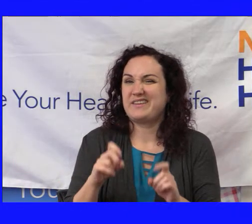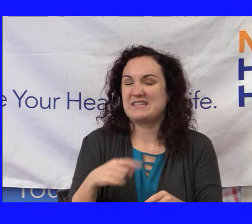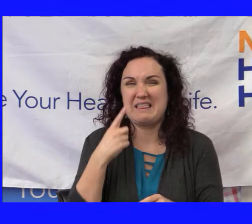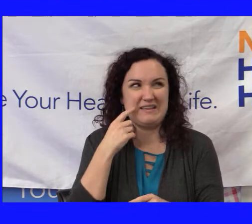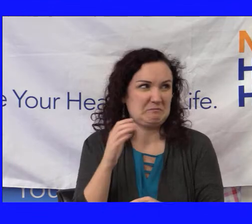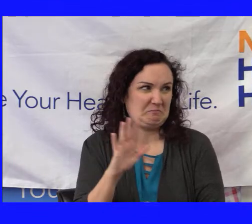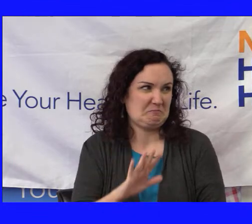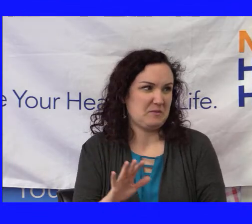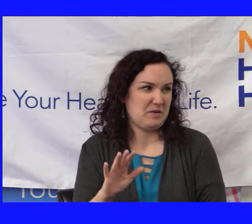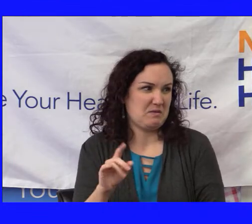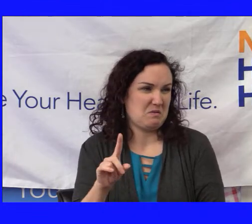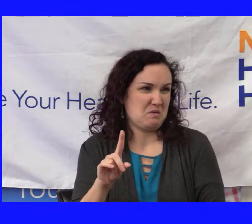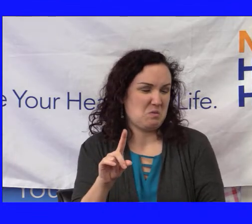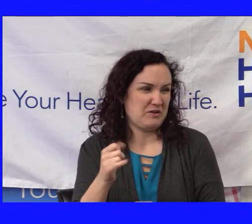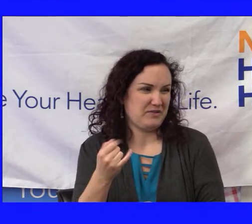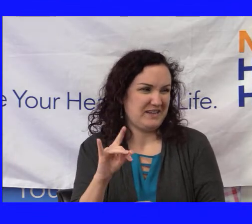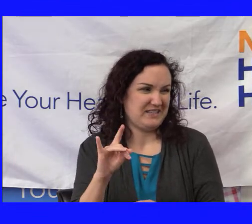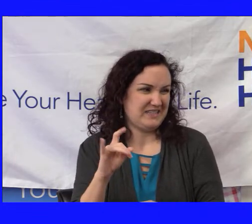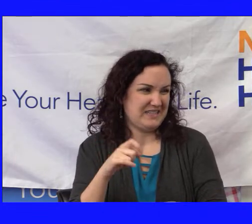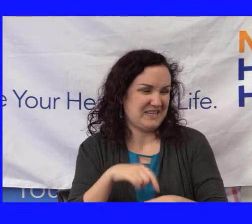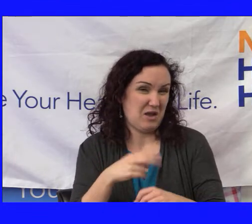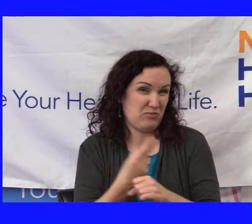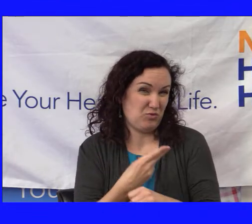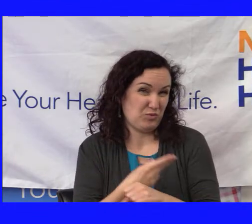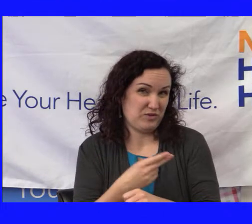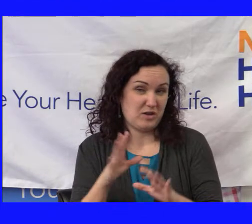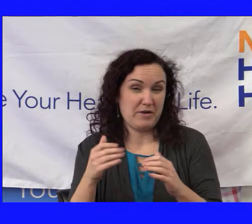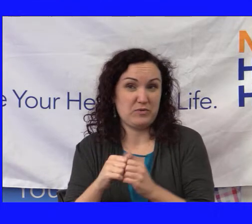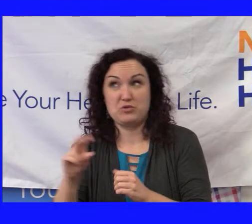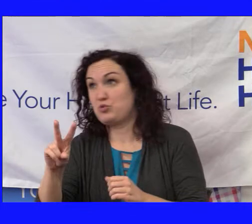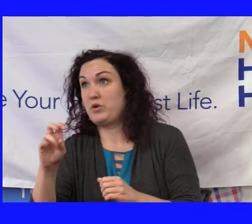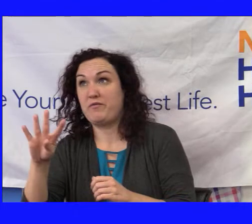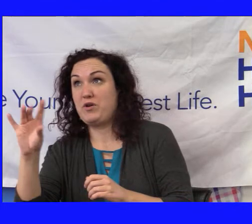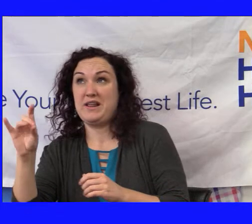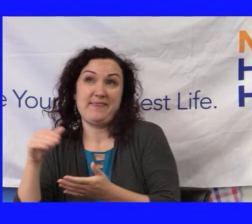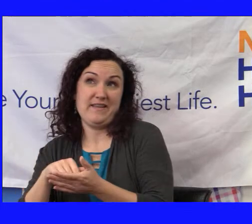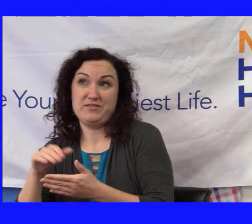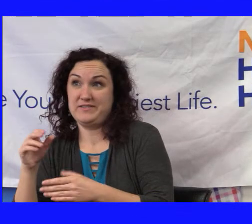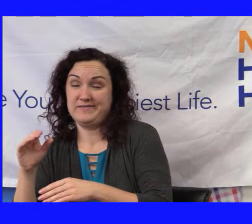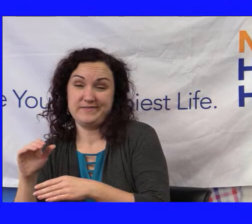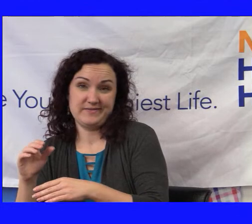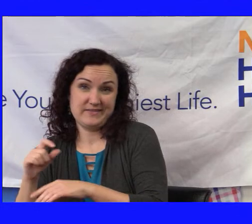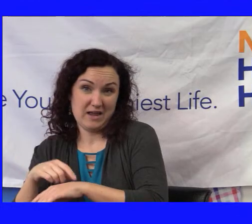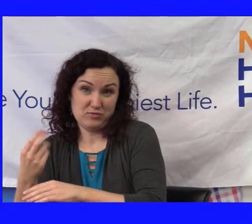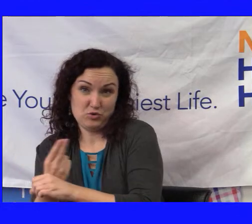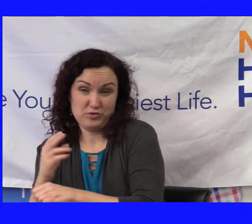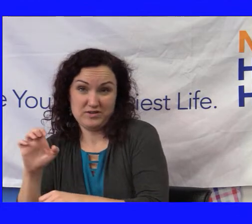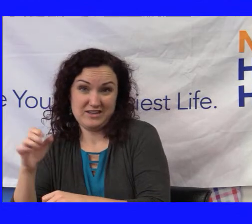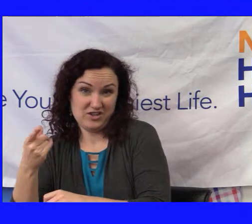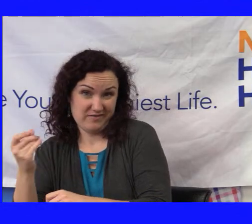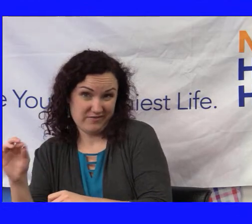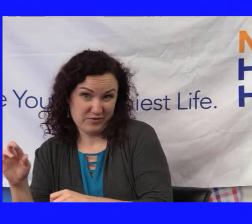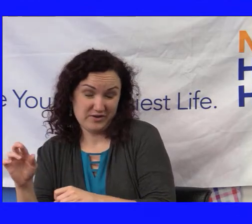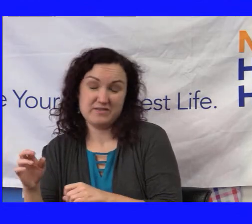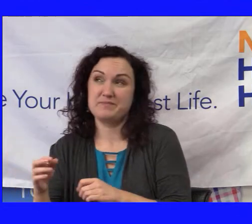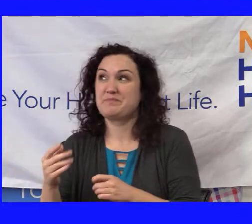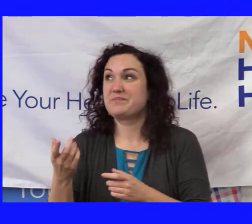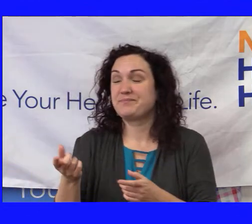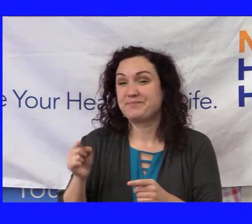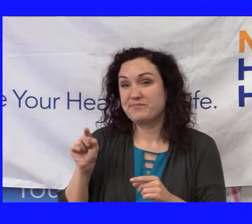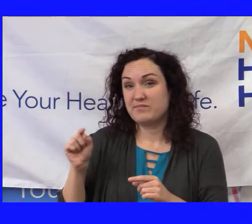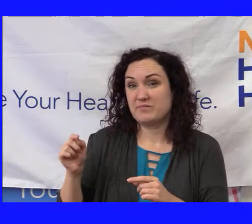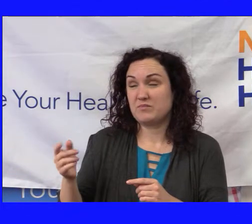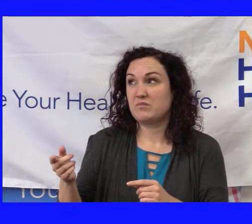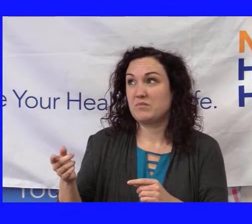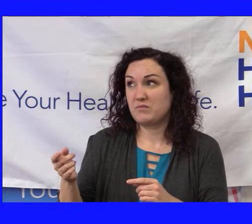118 times in a 6-month period look back, compared to the 248,000 times we had used EGFR, which just comes on the very commonly ordered